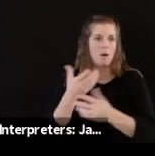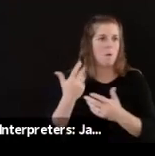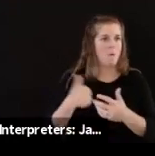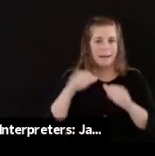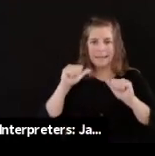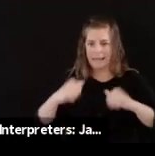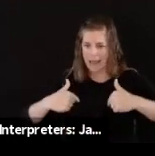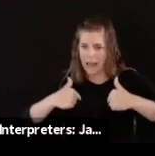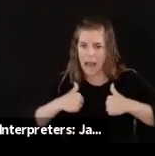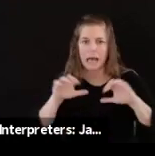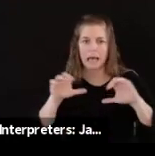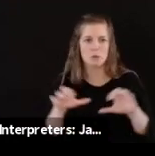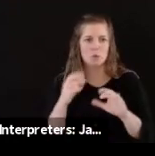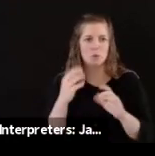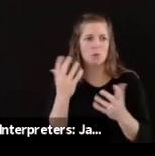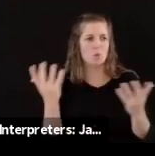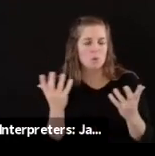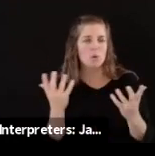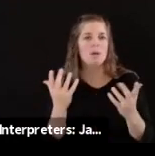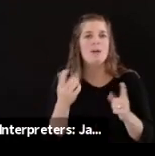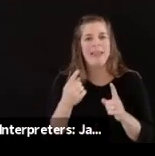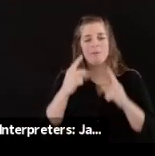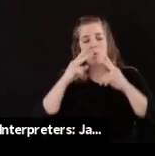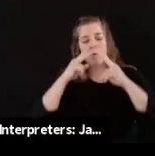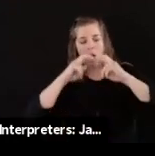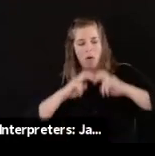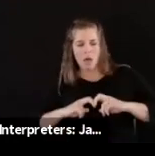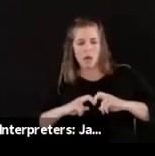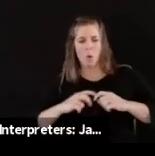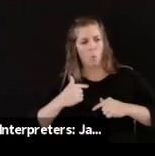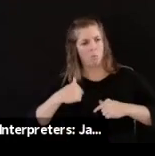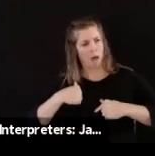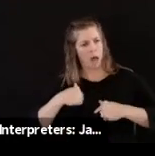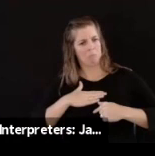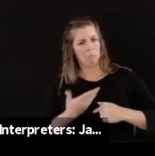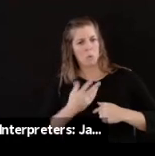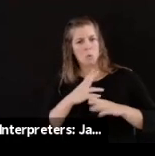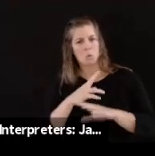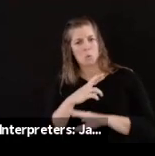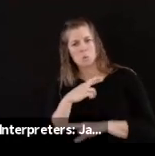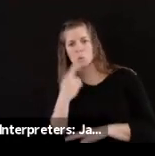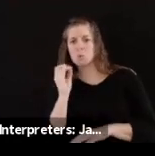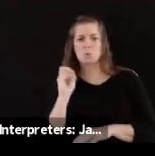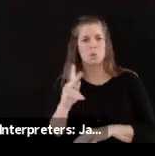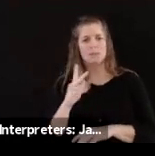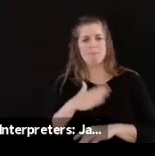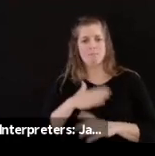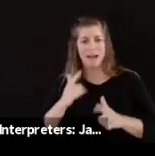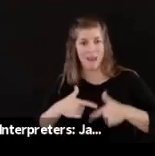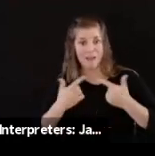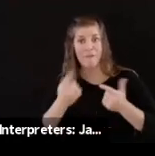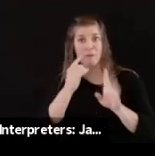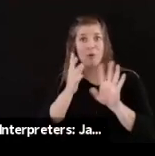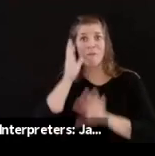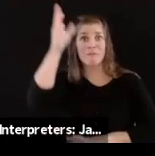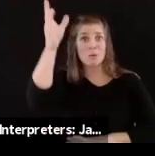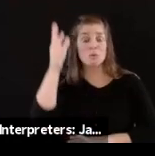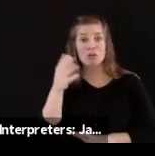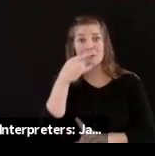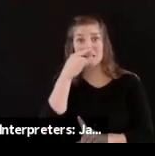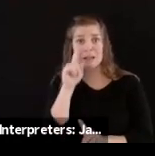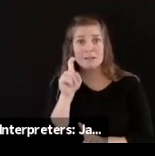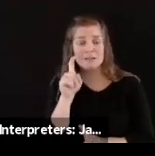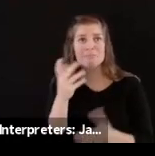themselves whether there would ever be a reason they would risk their lives so that a future generation could live in a more just world. And